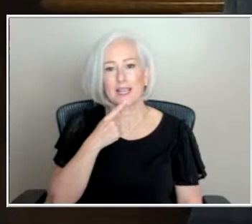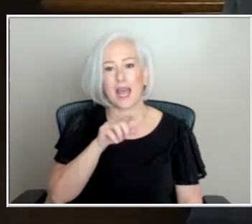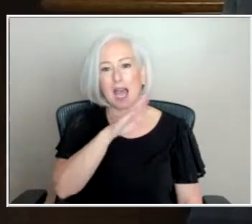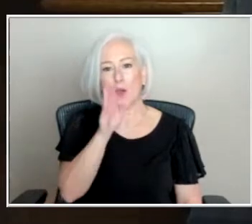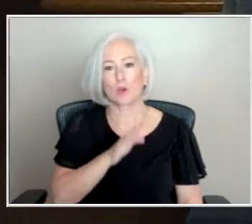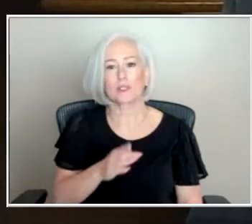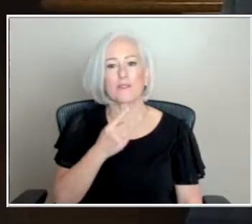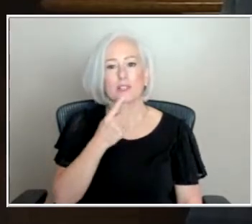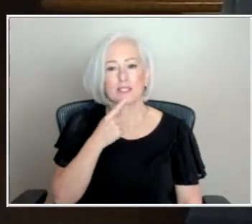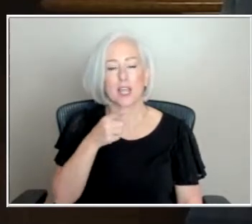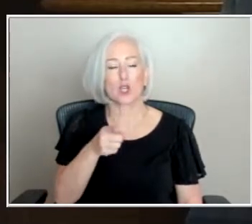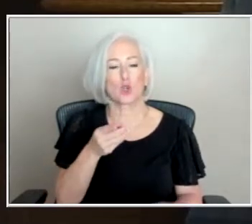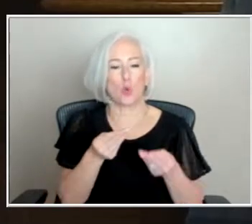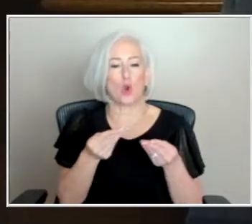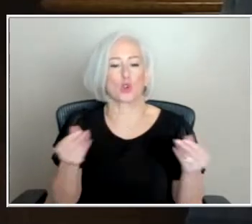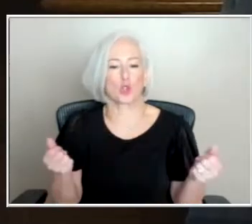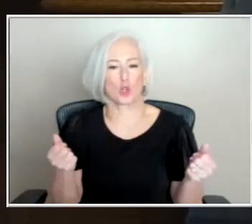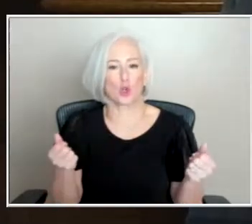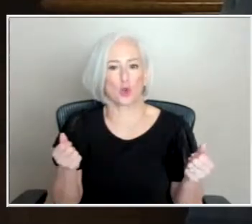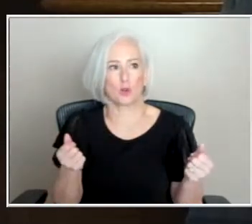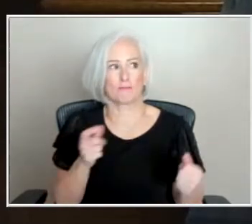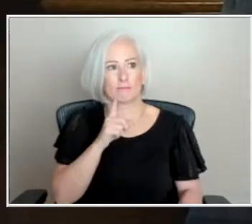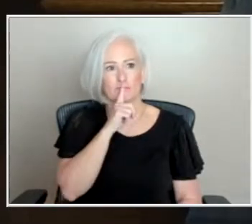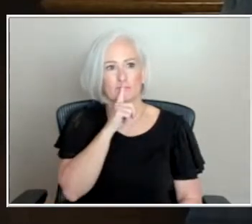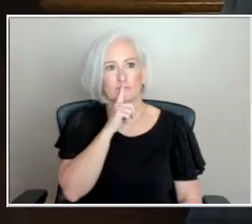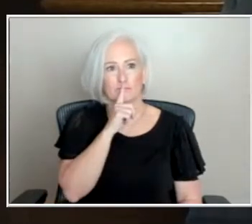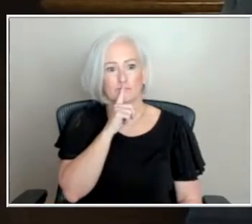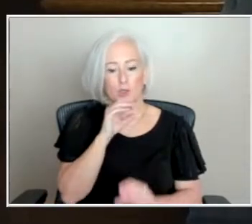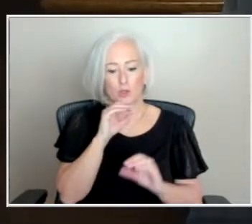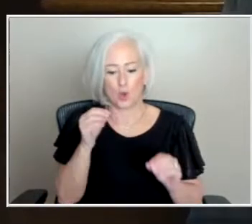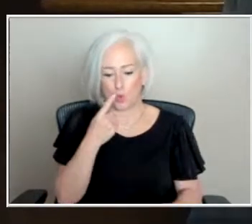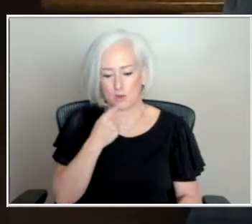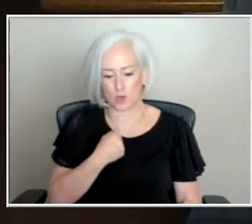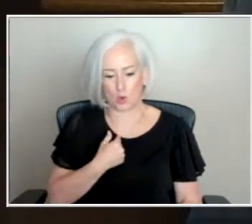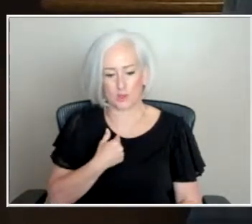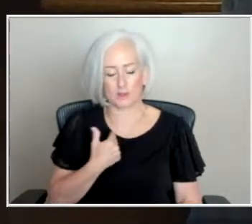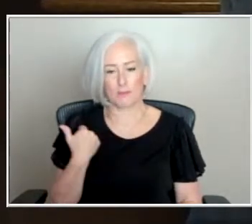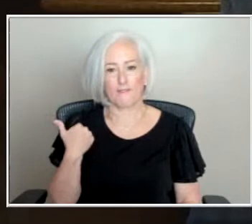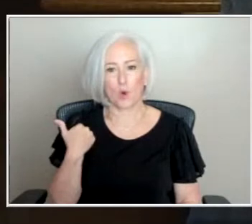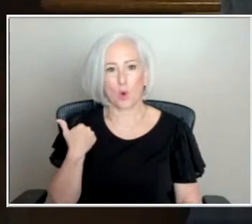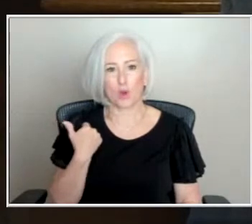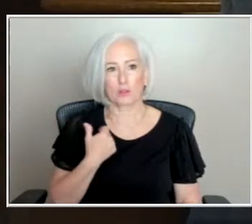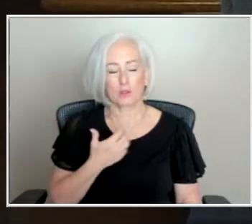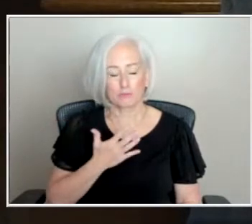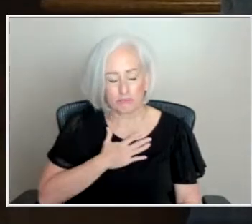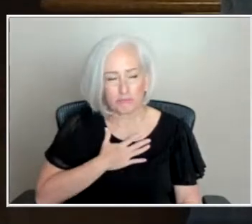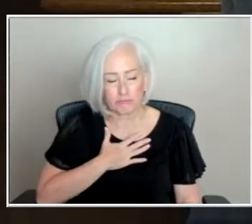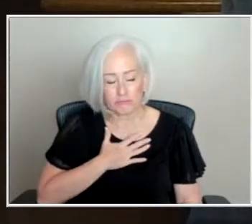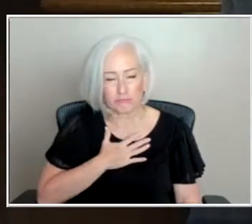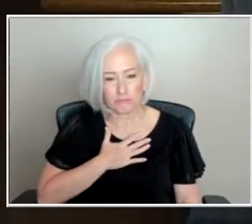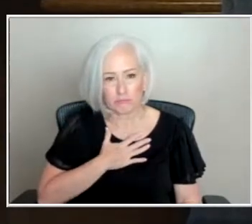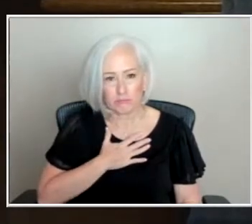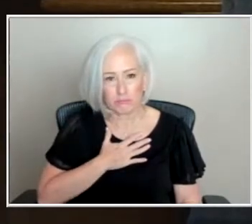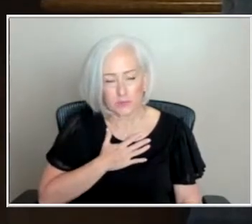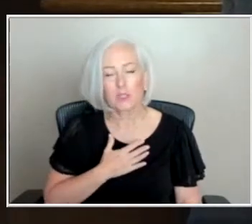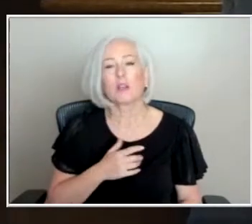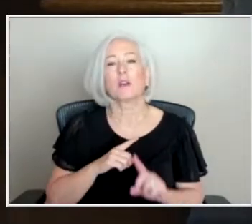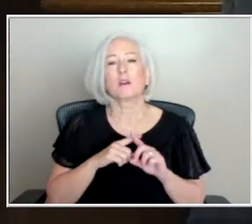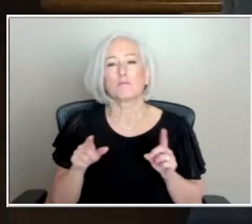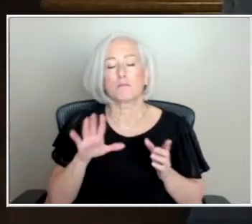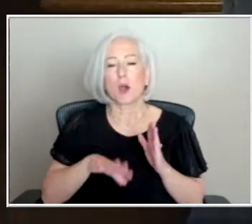to Stephanie. No one had said that to us before, and it really kind of hit us very, very hard. But we